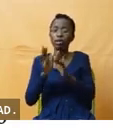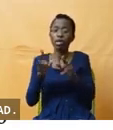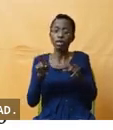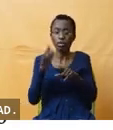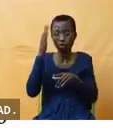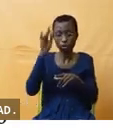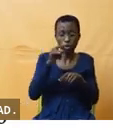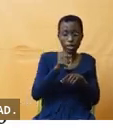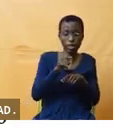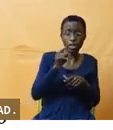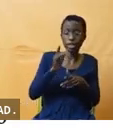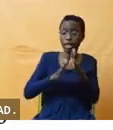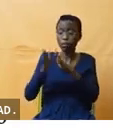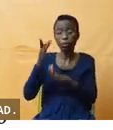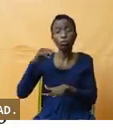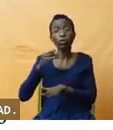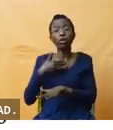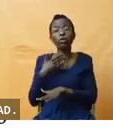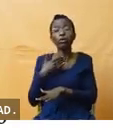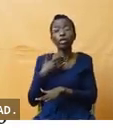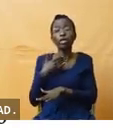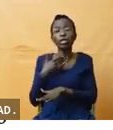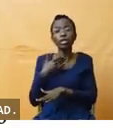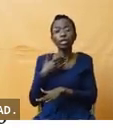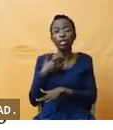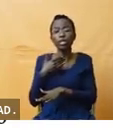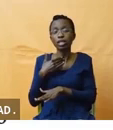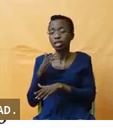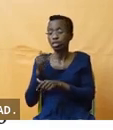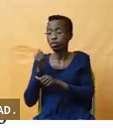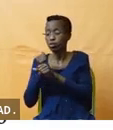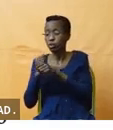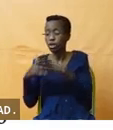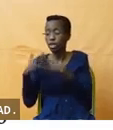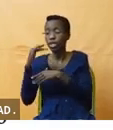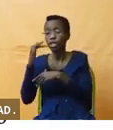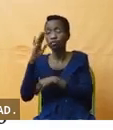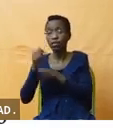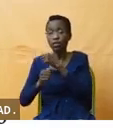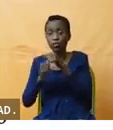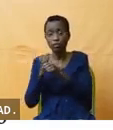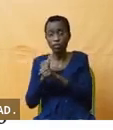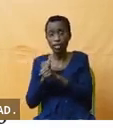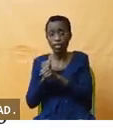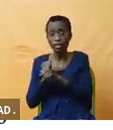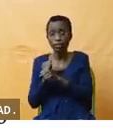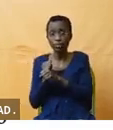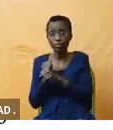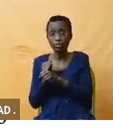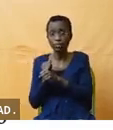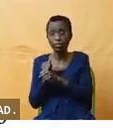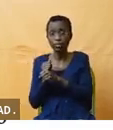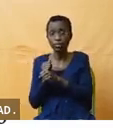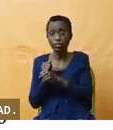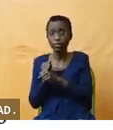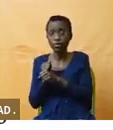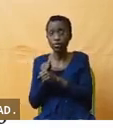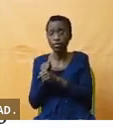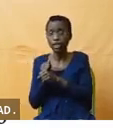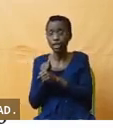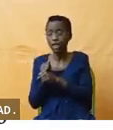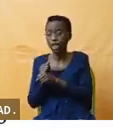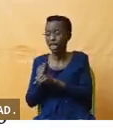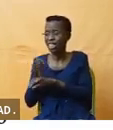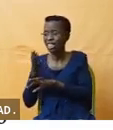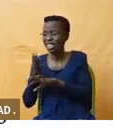integrated plan that we want to implement in the next 5 years. So it's pretty much a rubber stamping kind of work. You